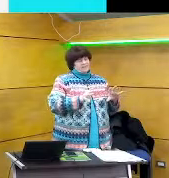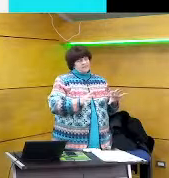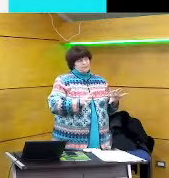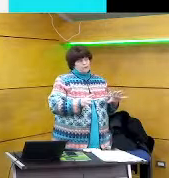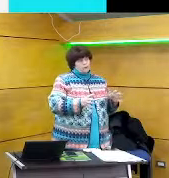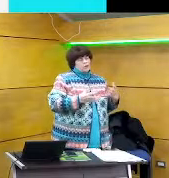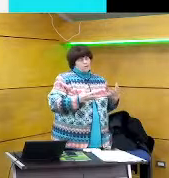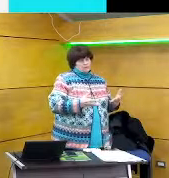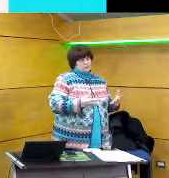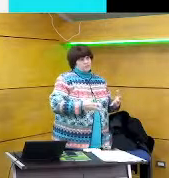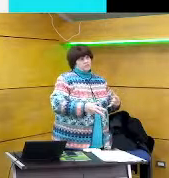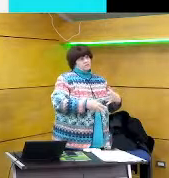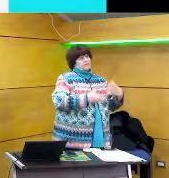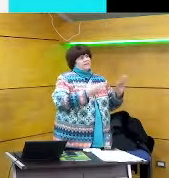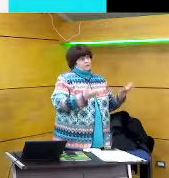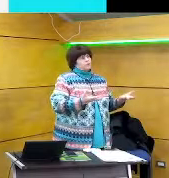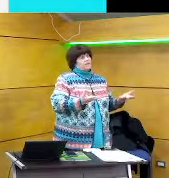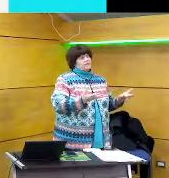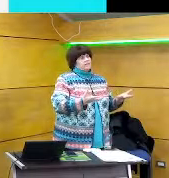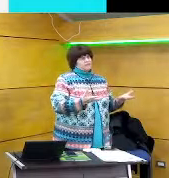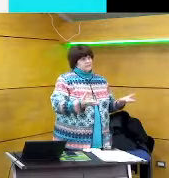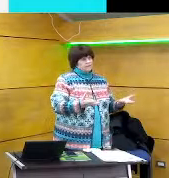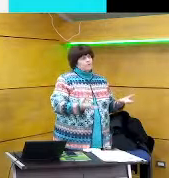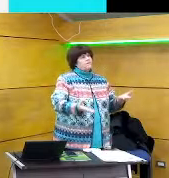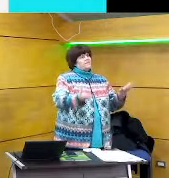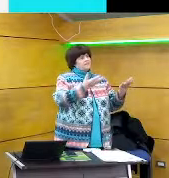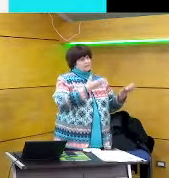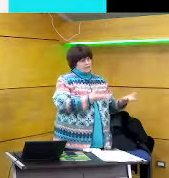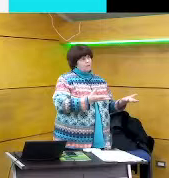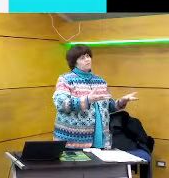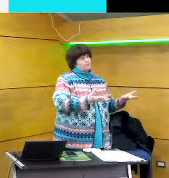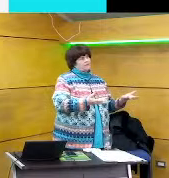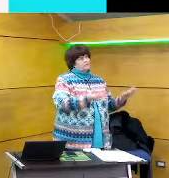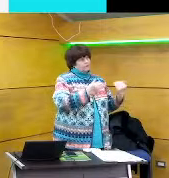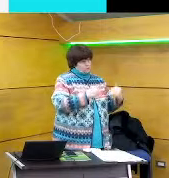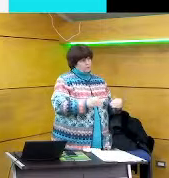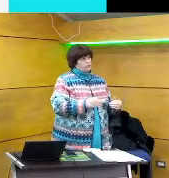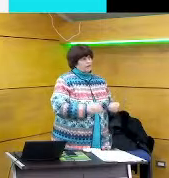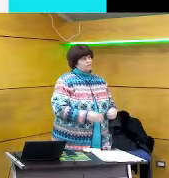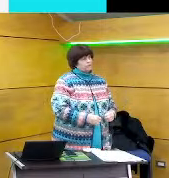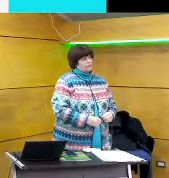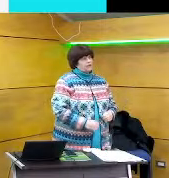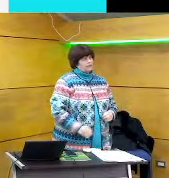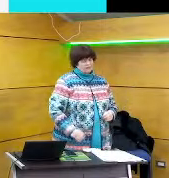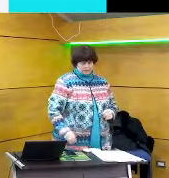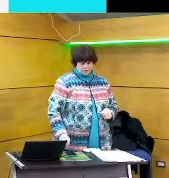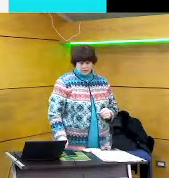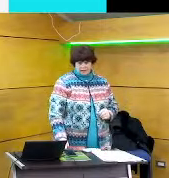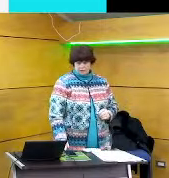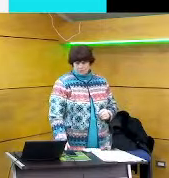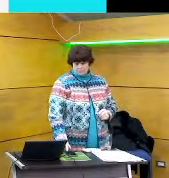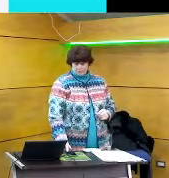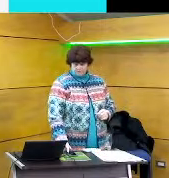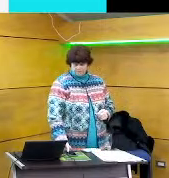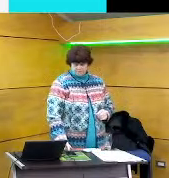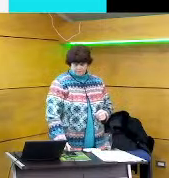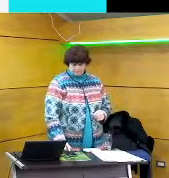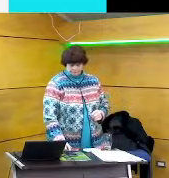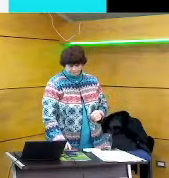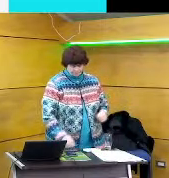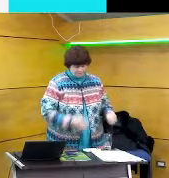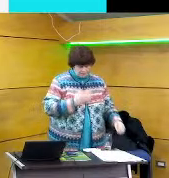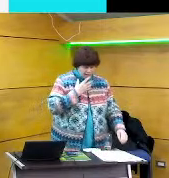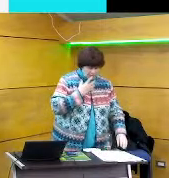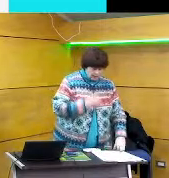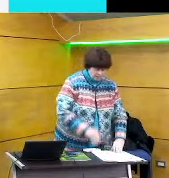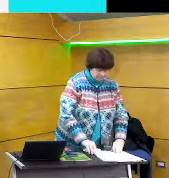I think ESU competitions can really supplement and complement what you have going on in your classrooms.